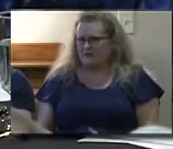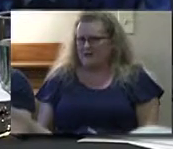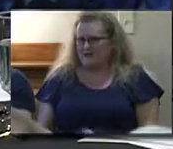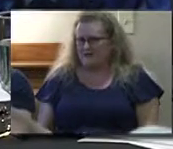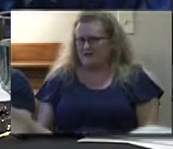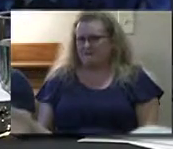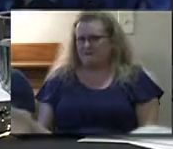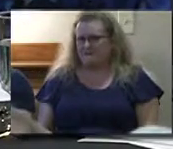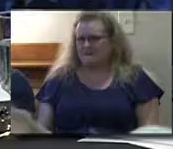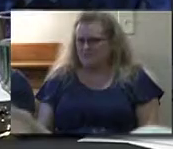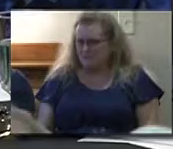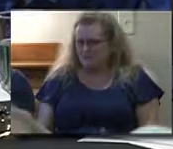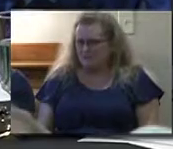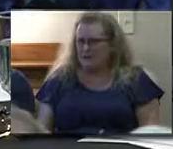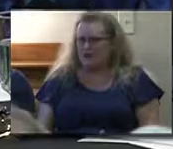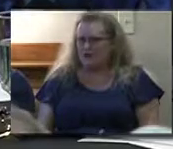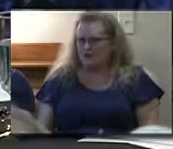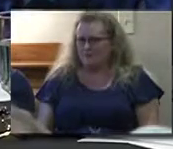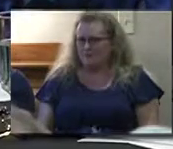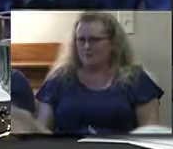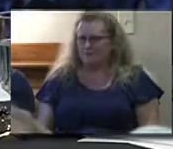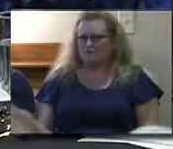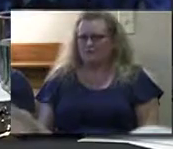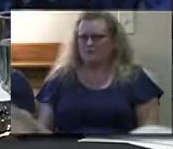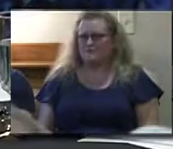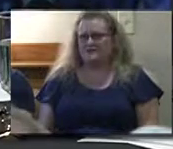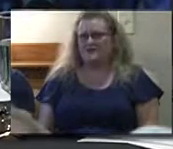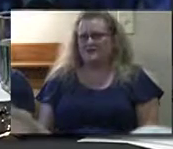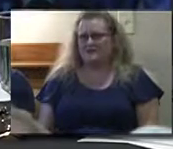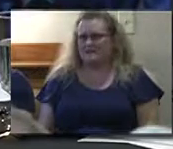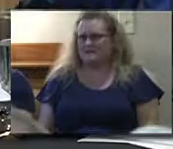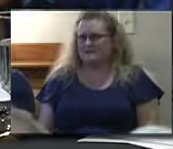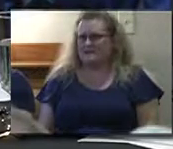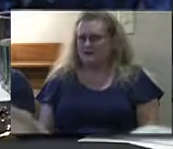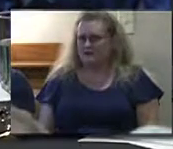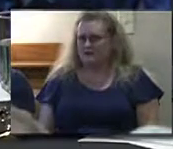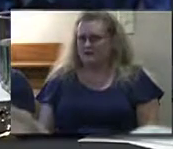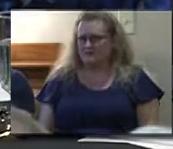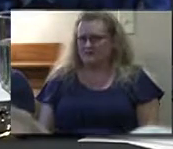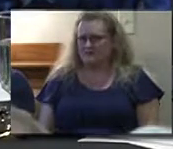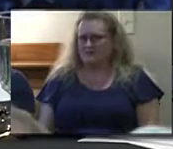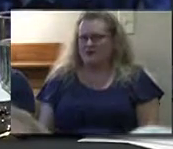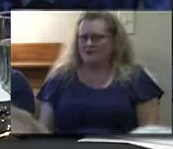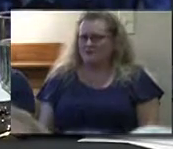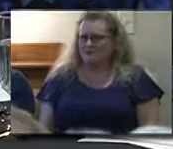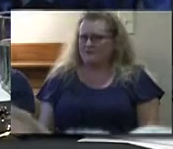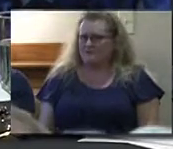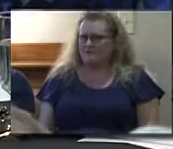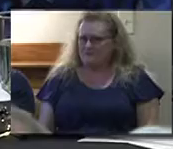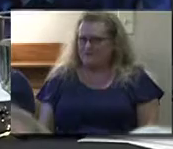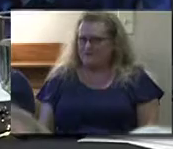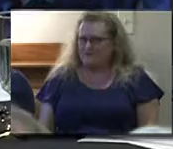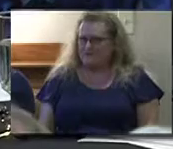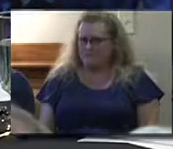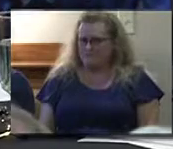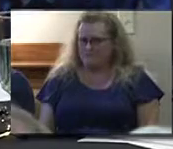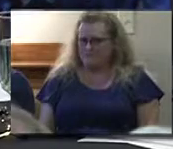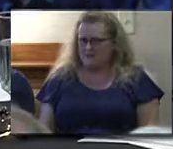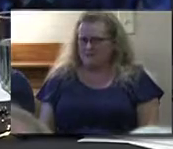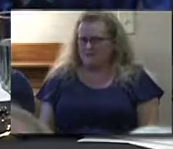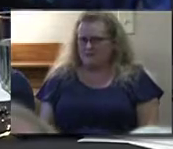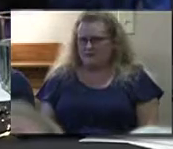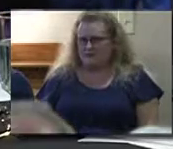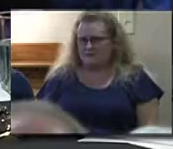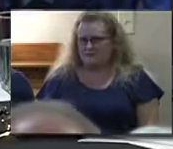conflicts that would happen, and that I had to continually learn those cultural differences. One example is like eye contact for deaf people is very